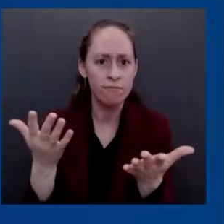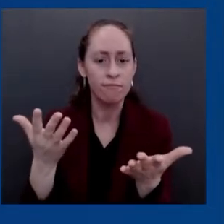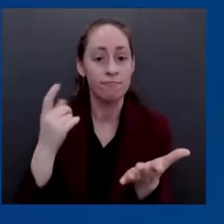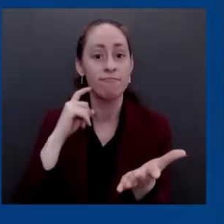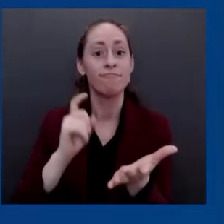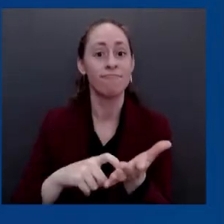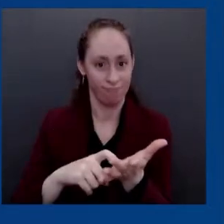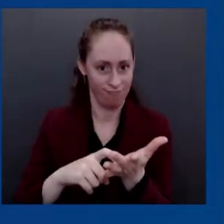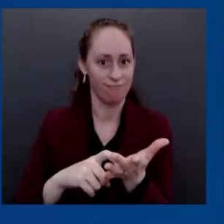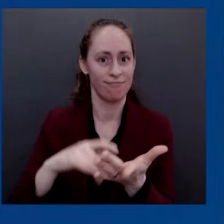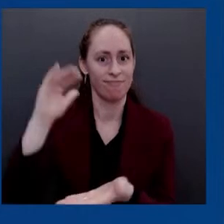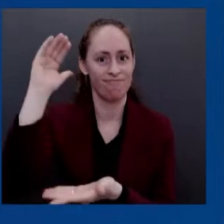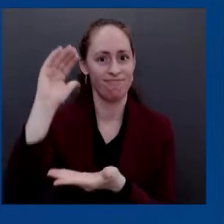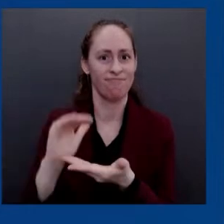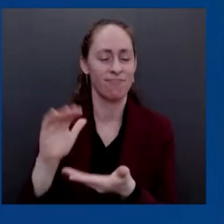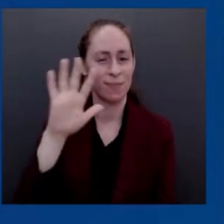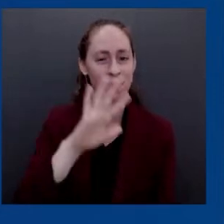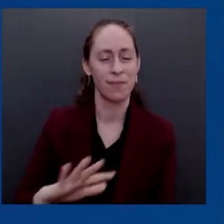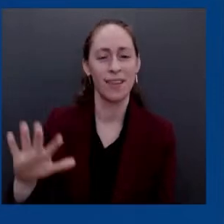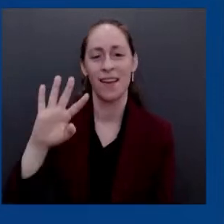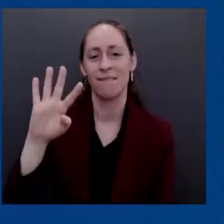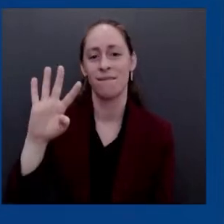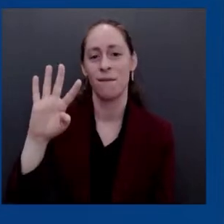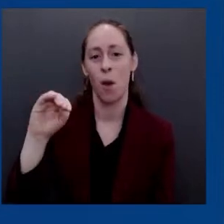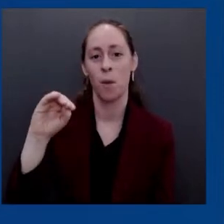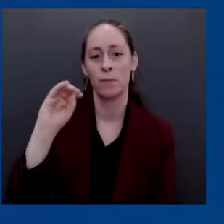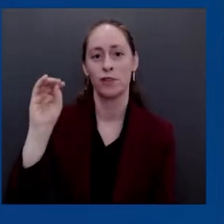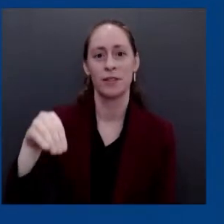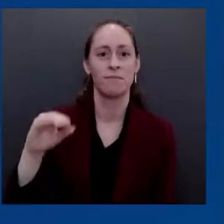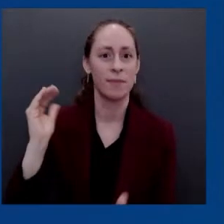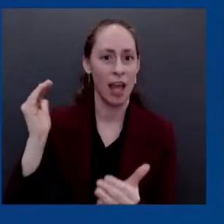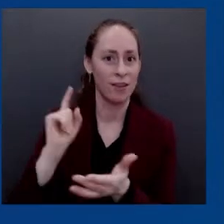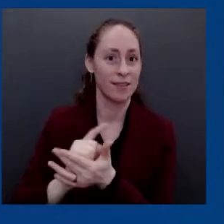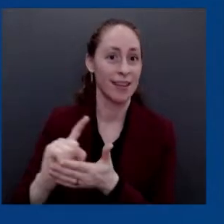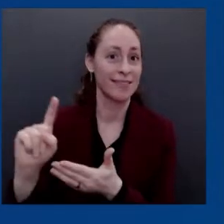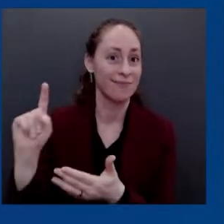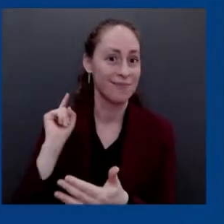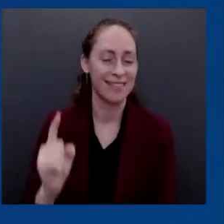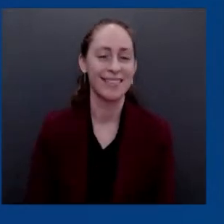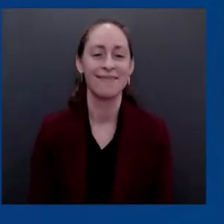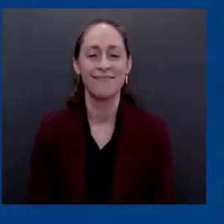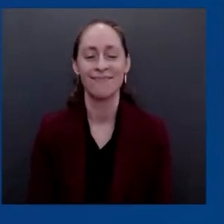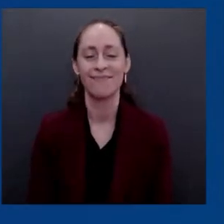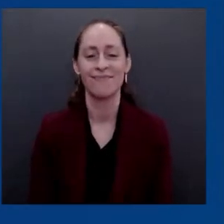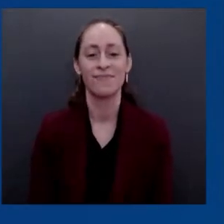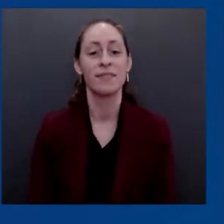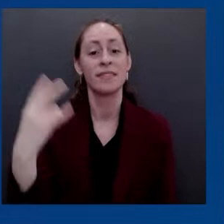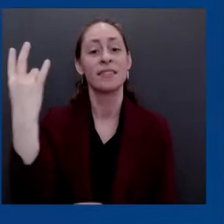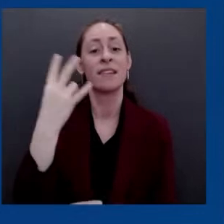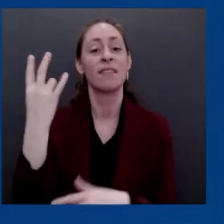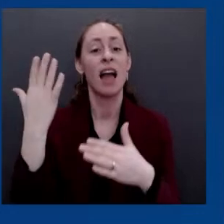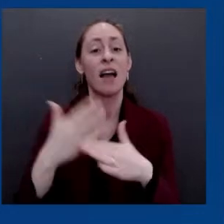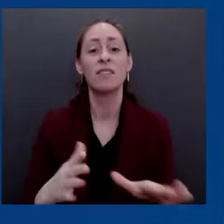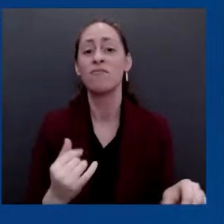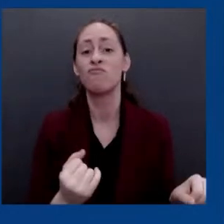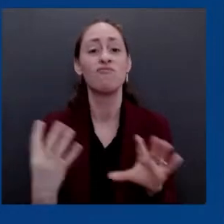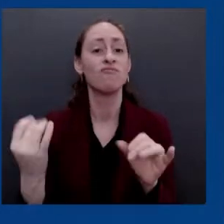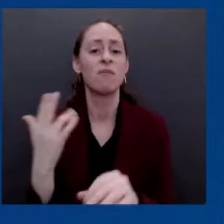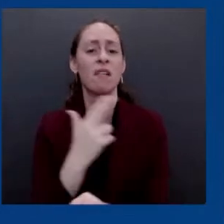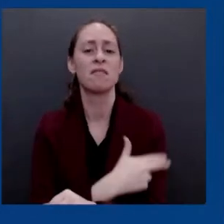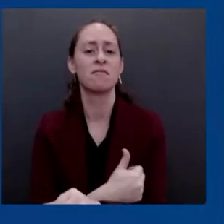the previous week. The 7-day average of hospital admissions is about 9,500 per day, a decrease of about